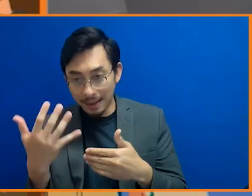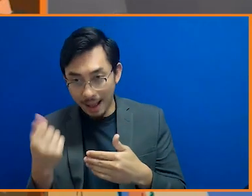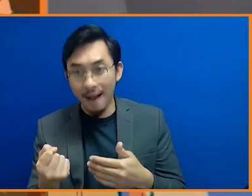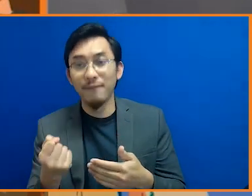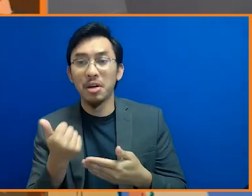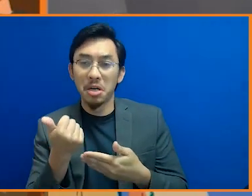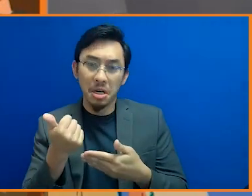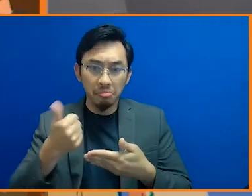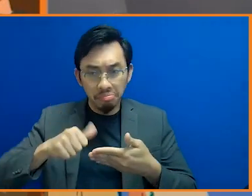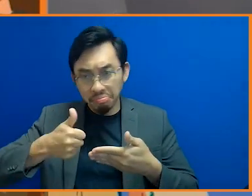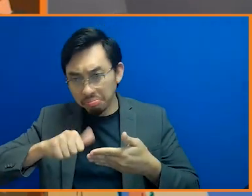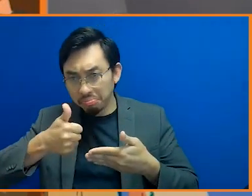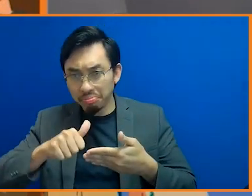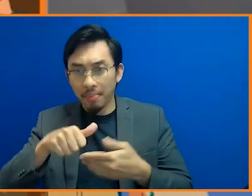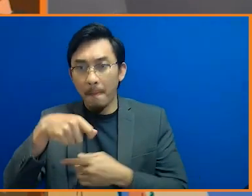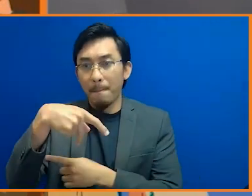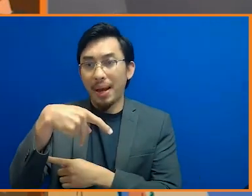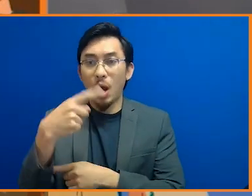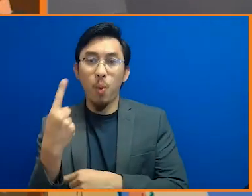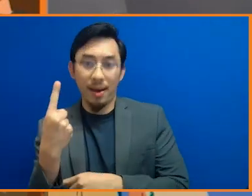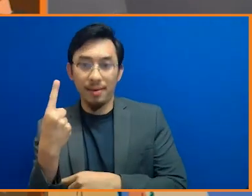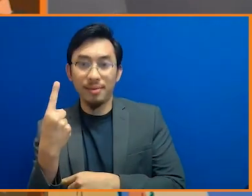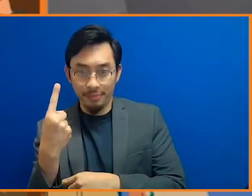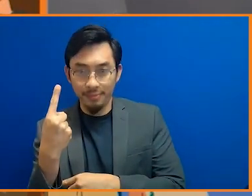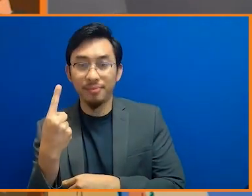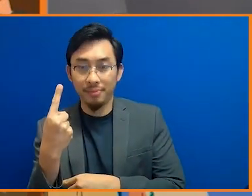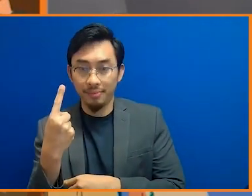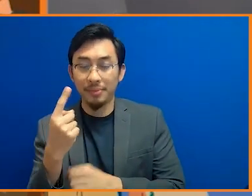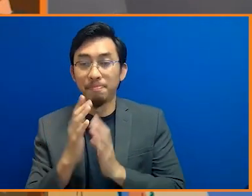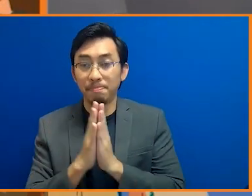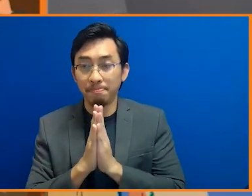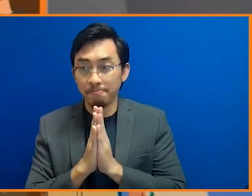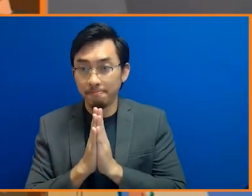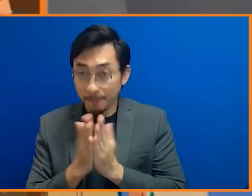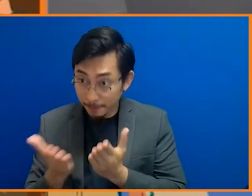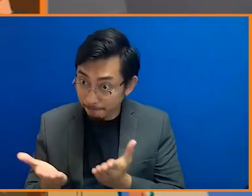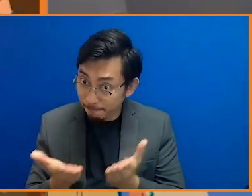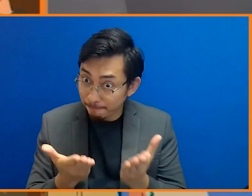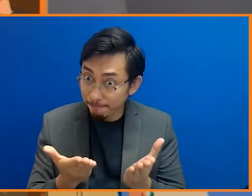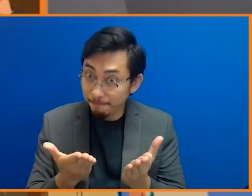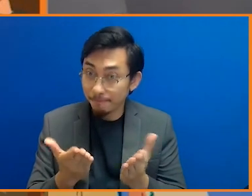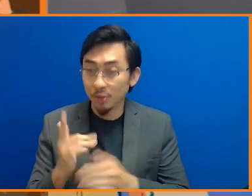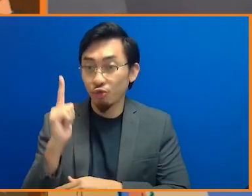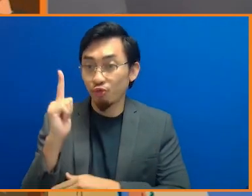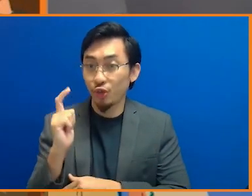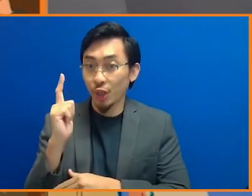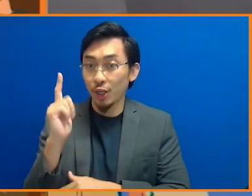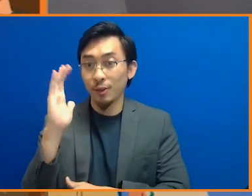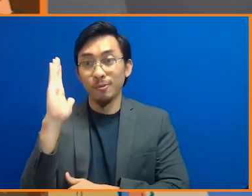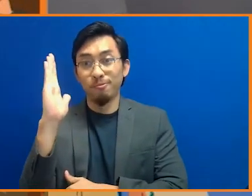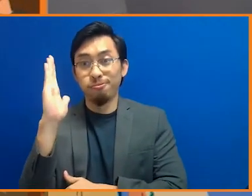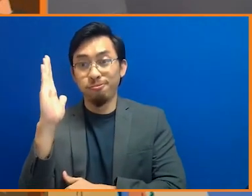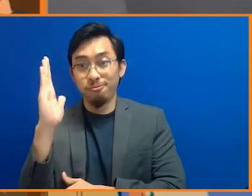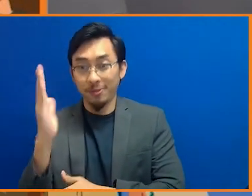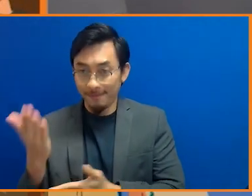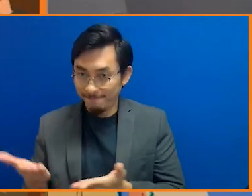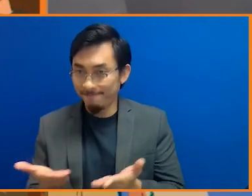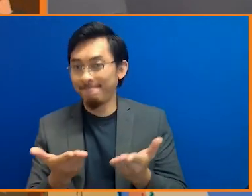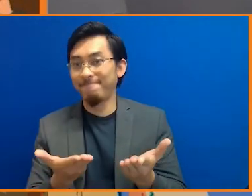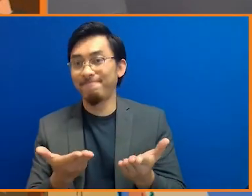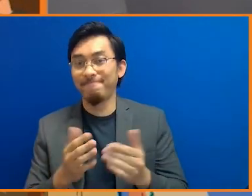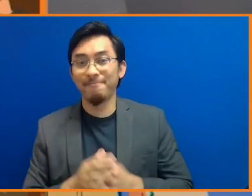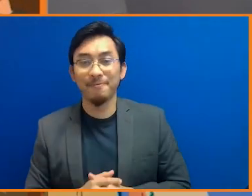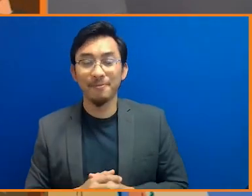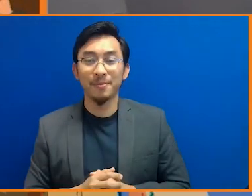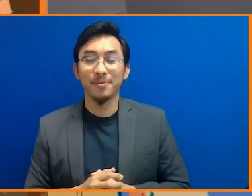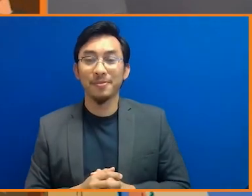have the evaluation of day one. So please, without further ado, I would like to welcome Prof.